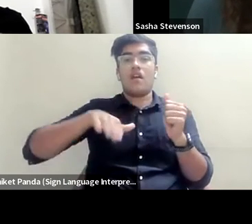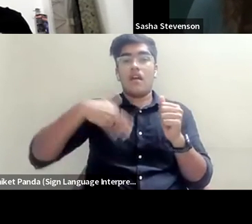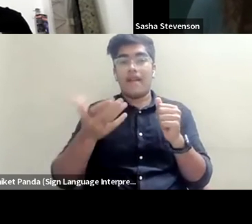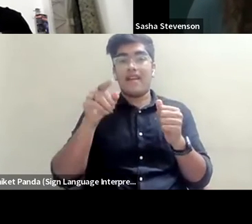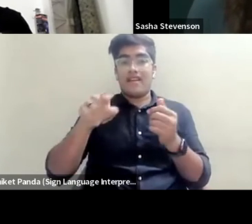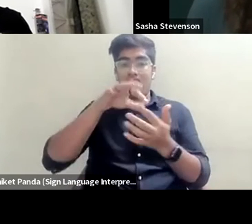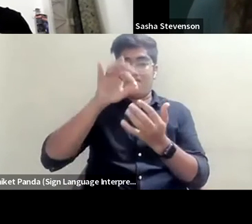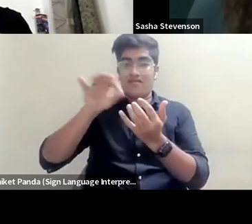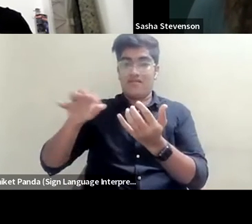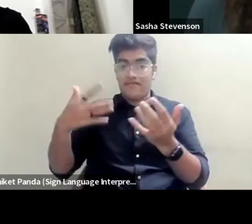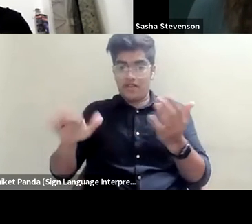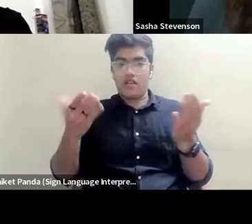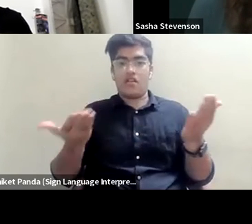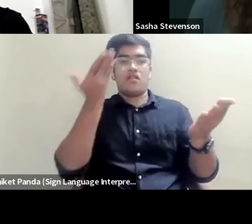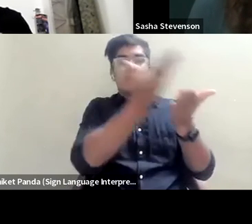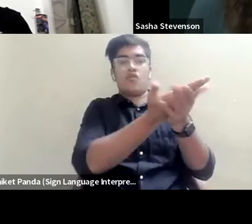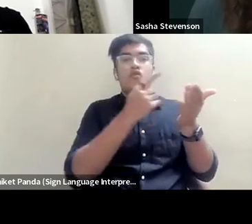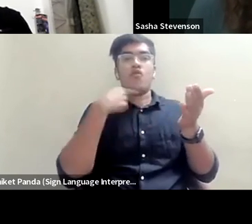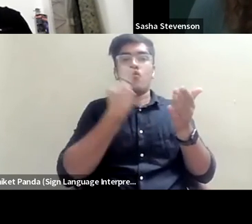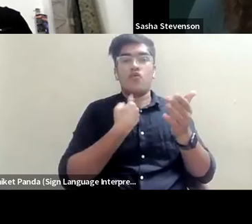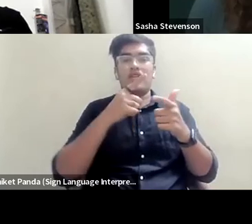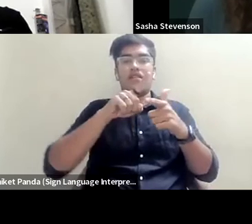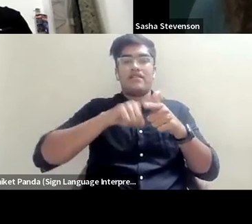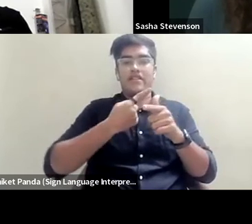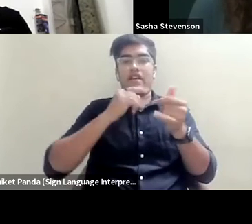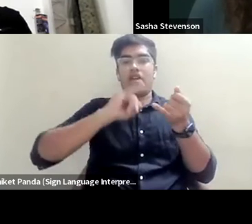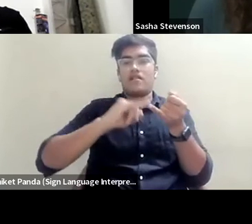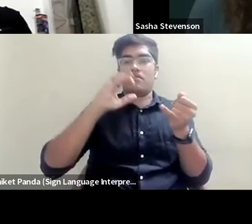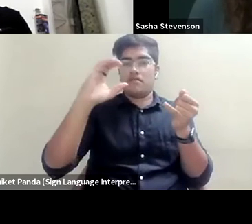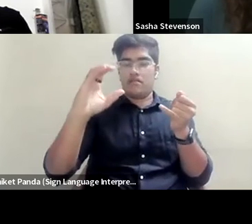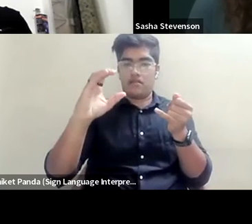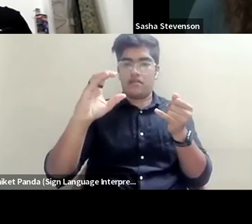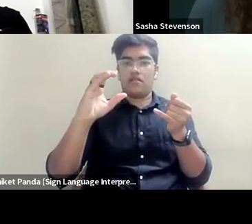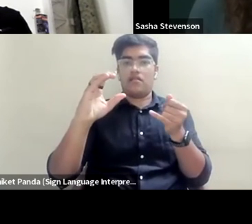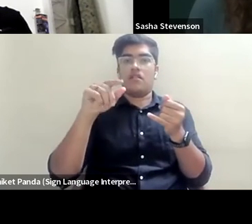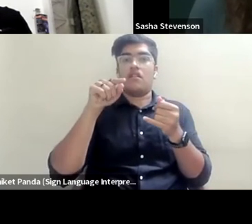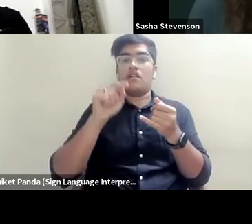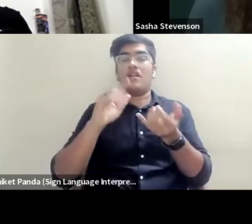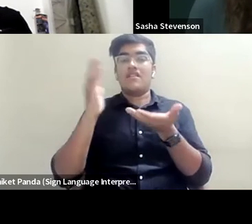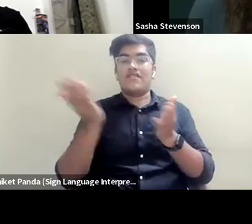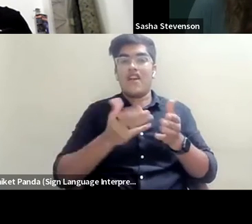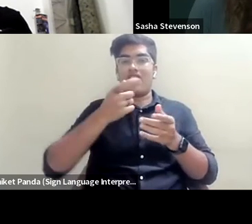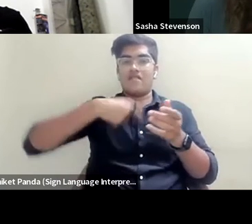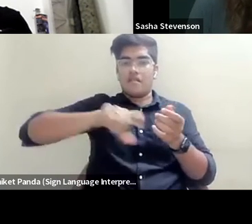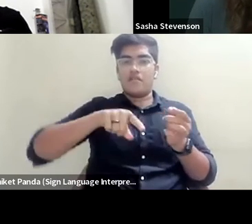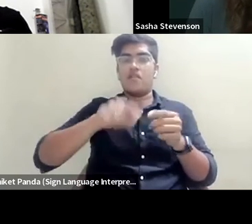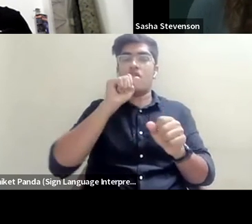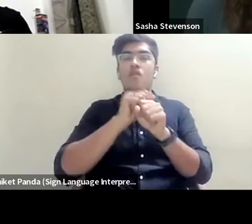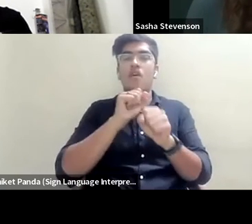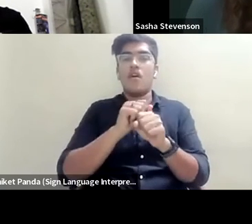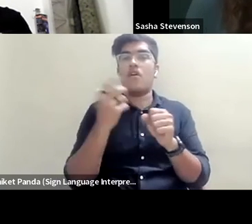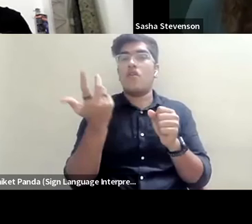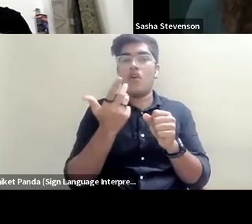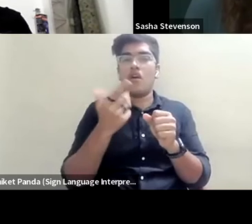nominations then go to the Judicial Service Commission, which is a commission that's set up and